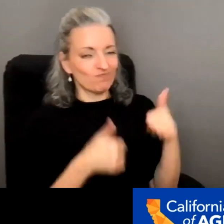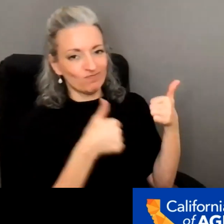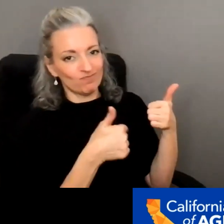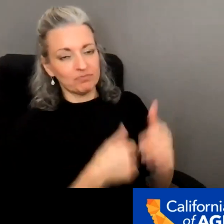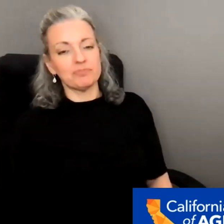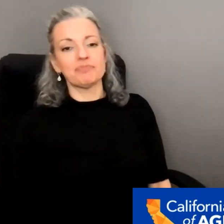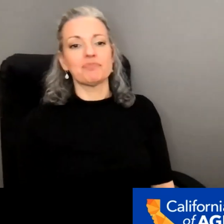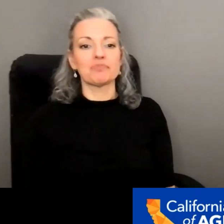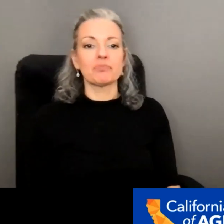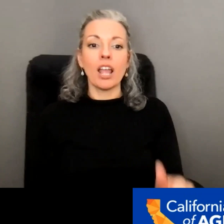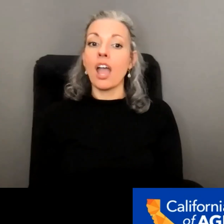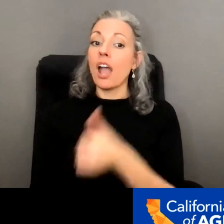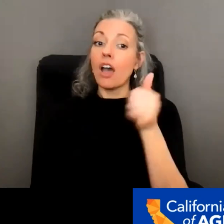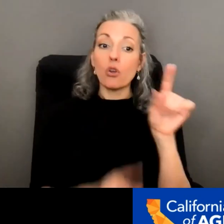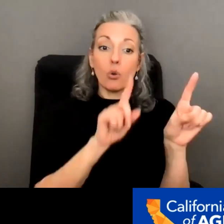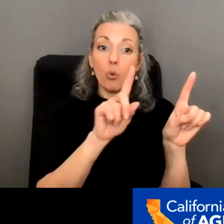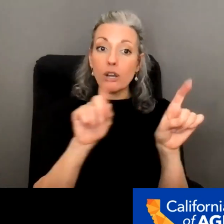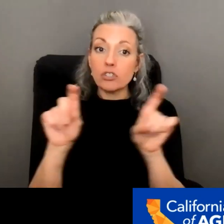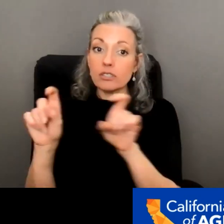Any other questions?